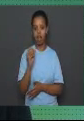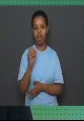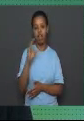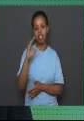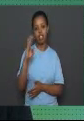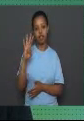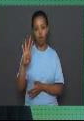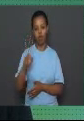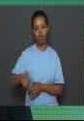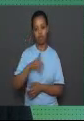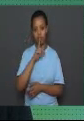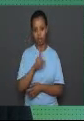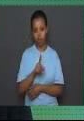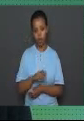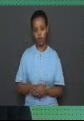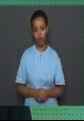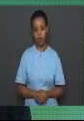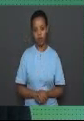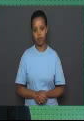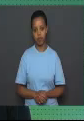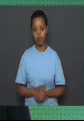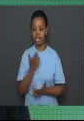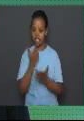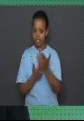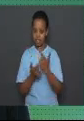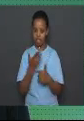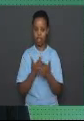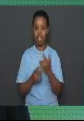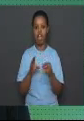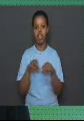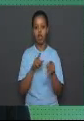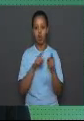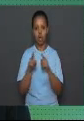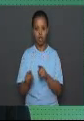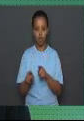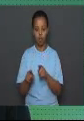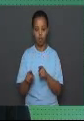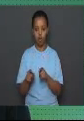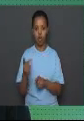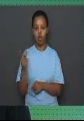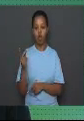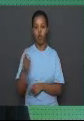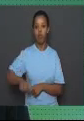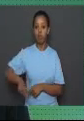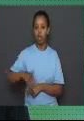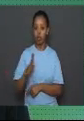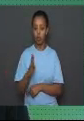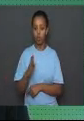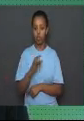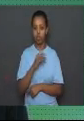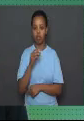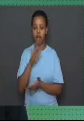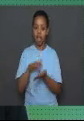C4 plants. We discussed the difference between plants and how